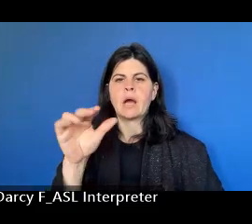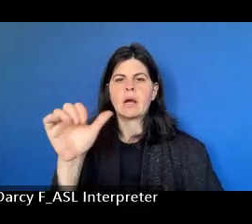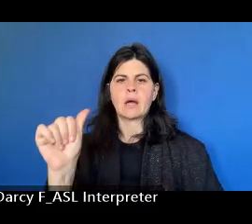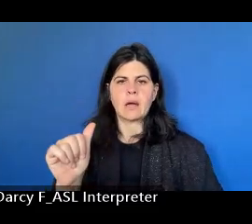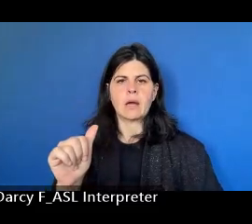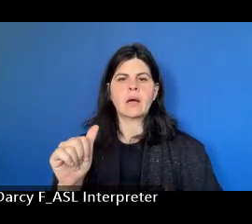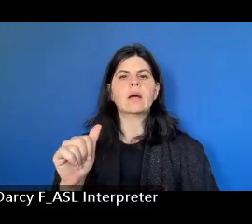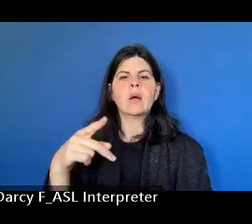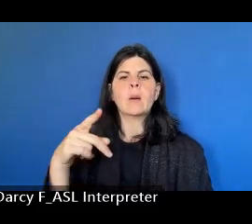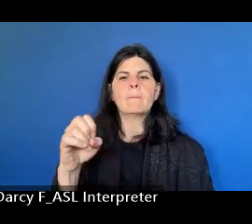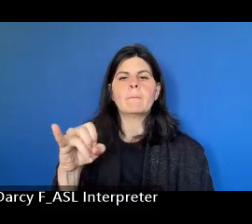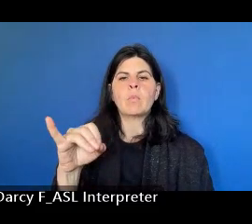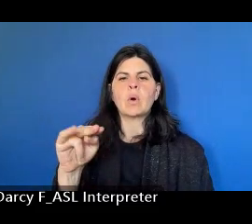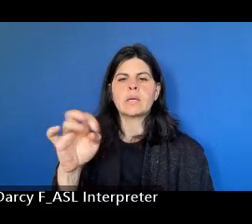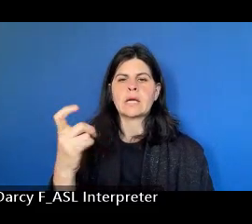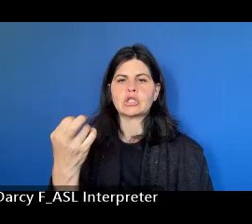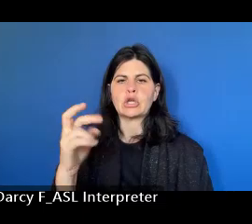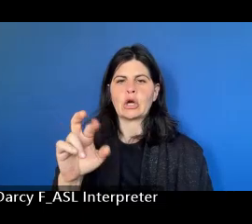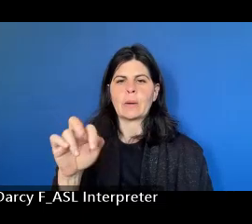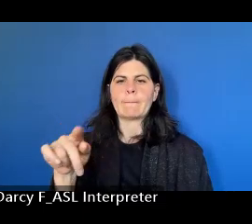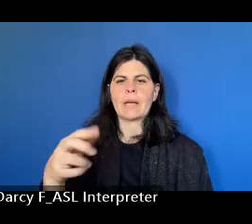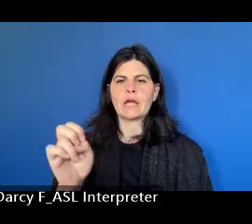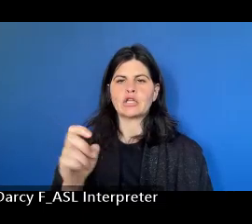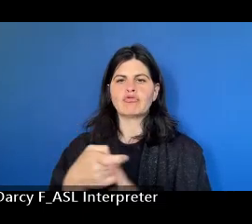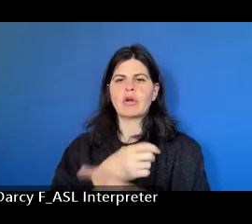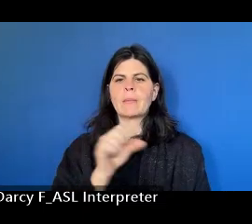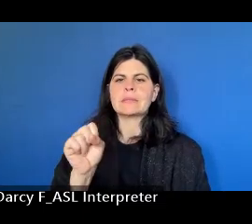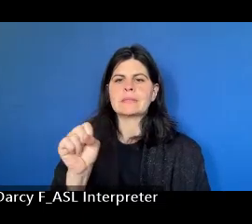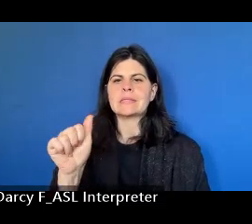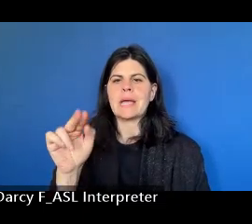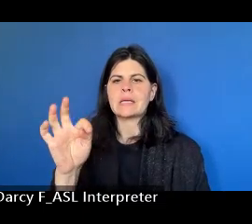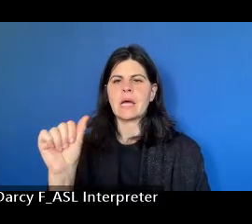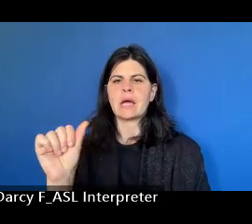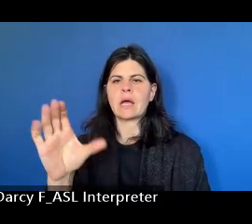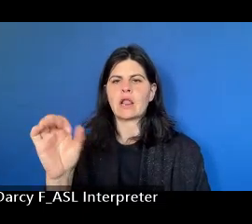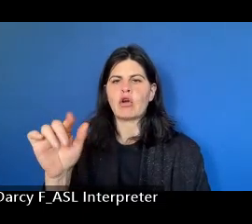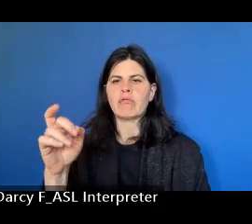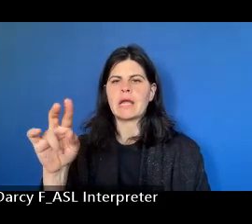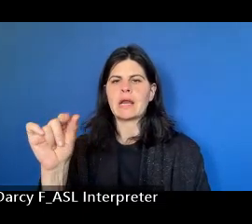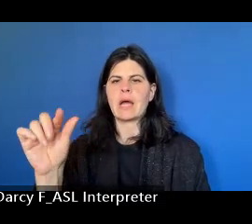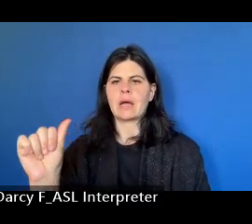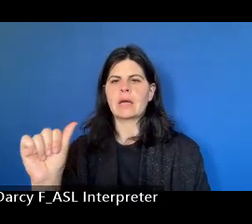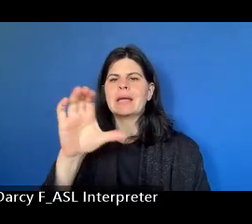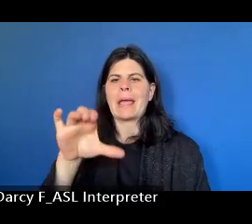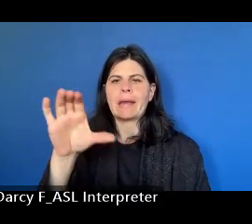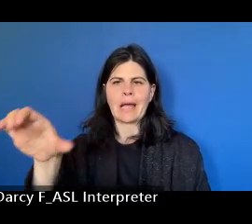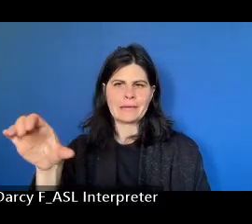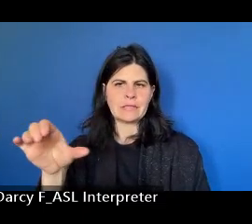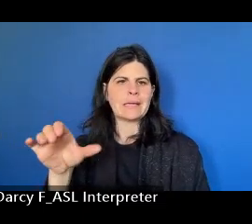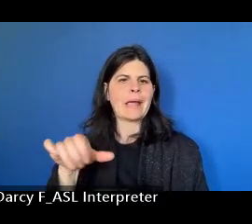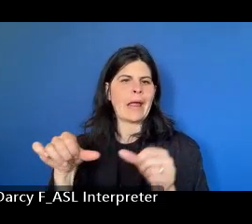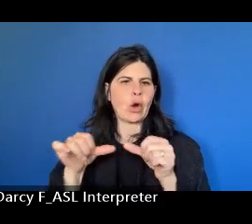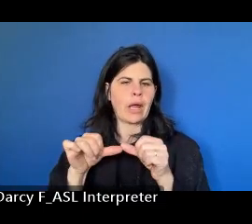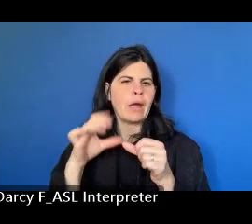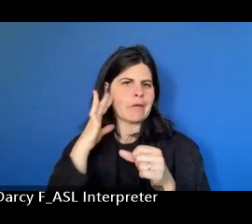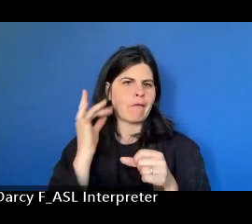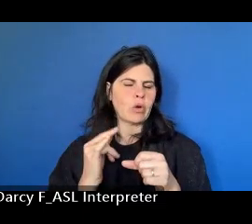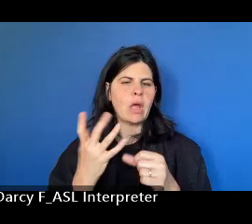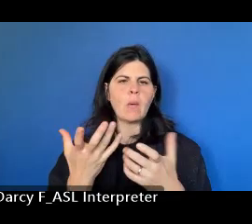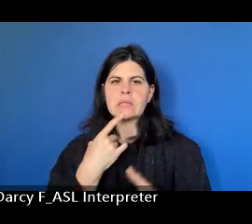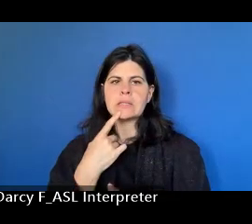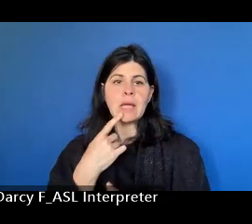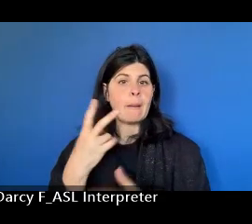Clarita Canyon Country area of California. I would like to say that both things